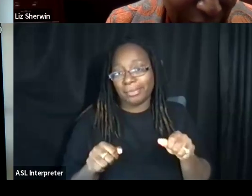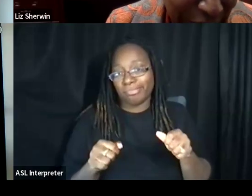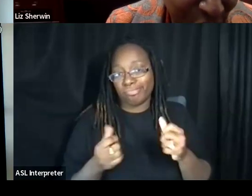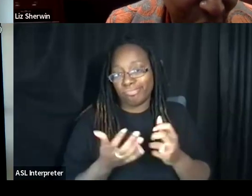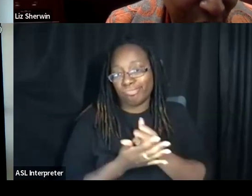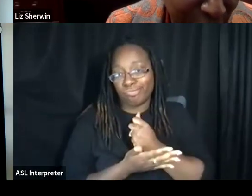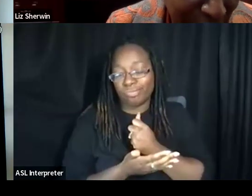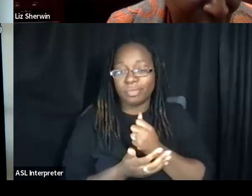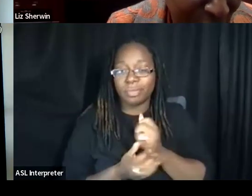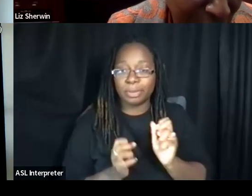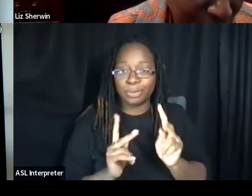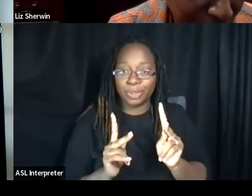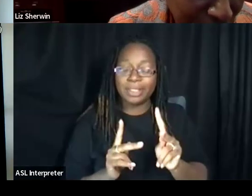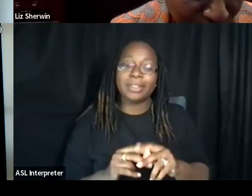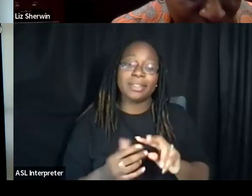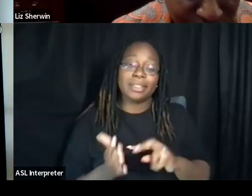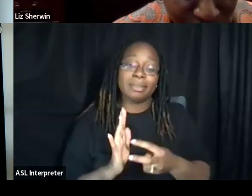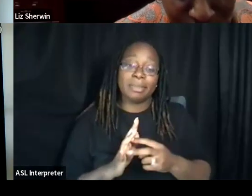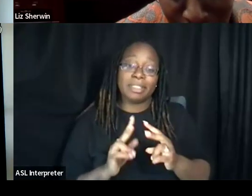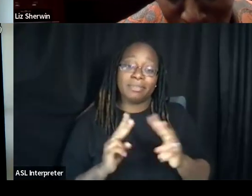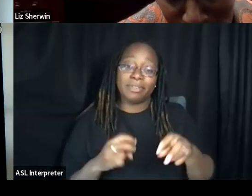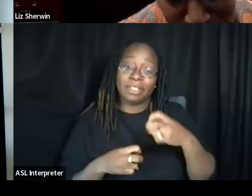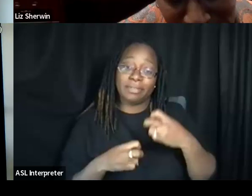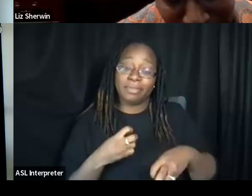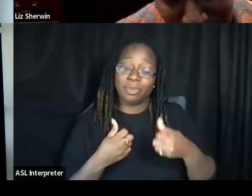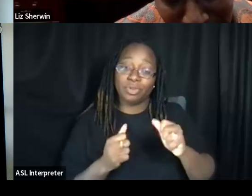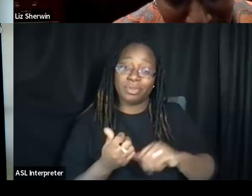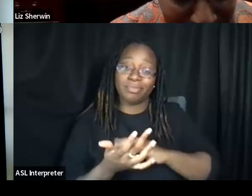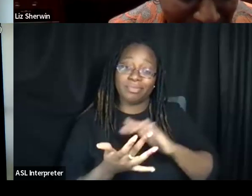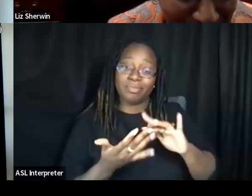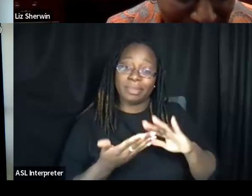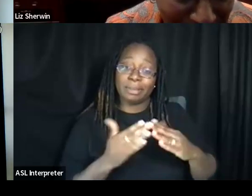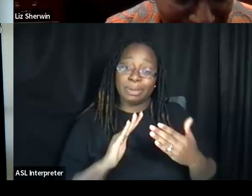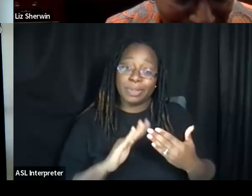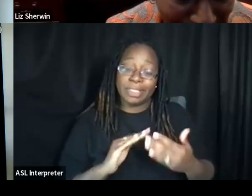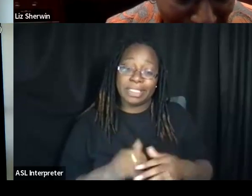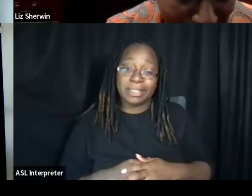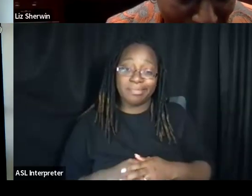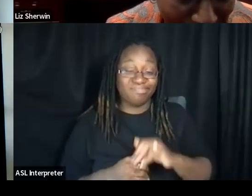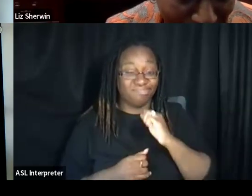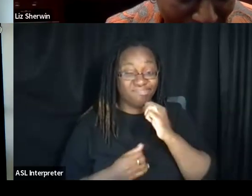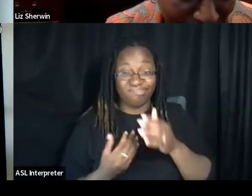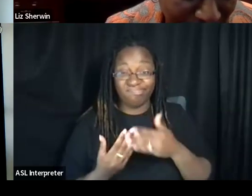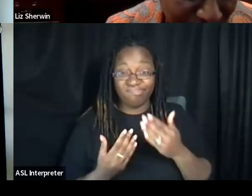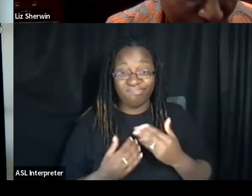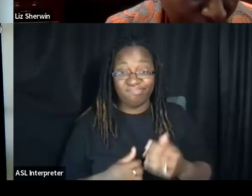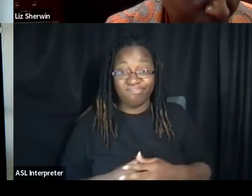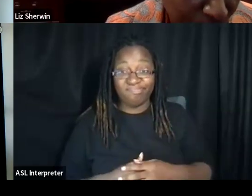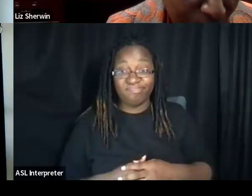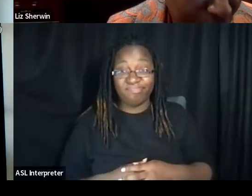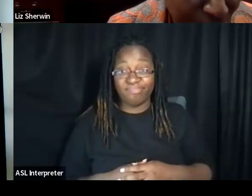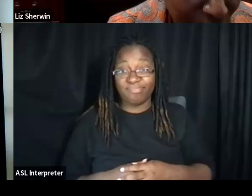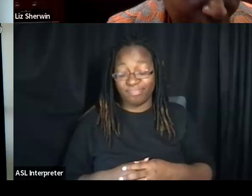So it is very difficult to reach those communities, and I'm not going to say it's easy.